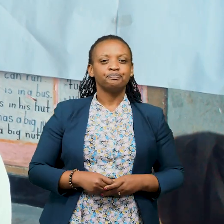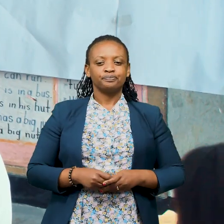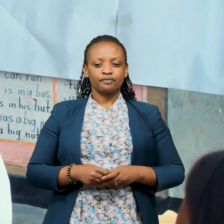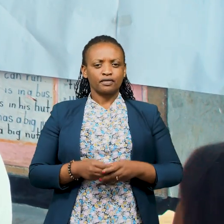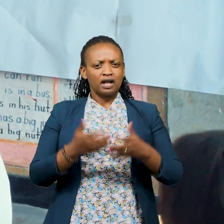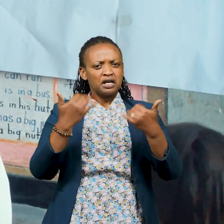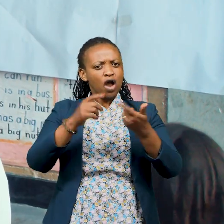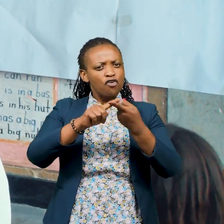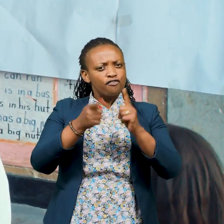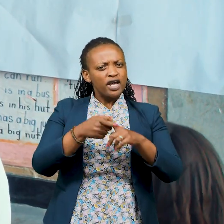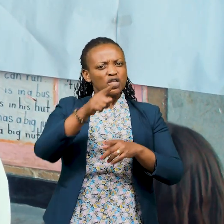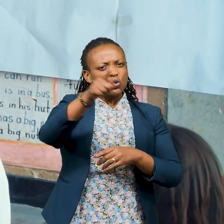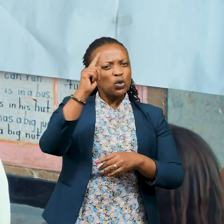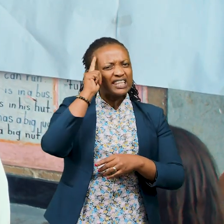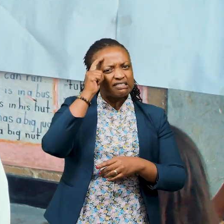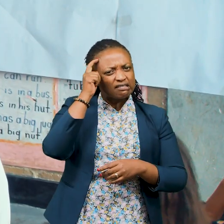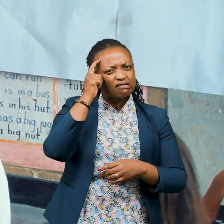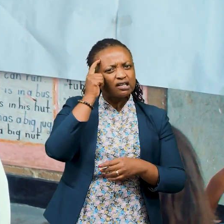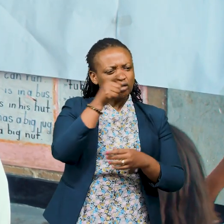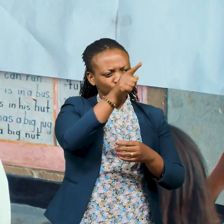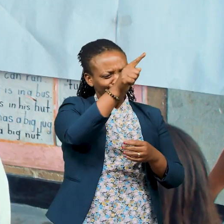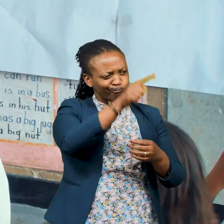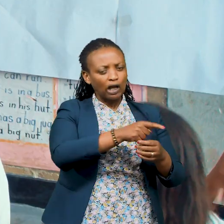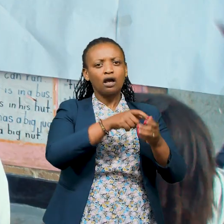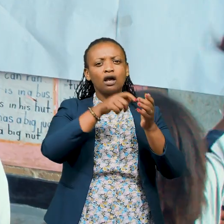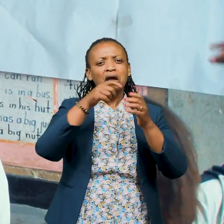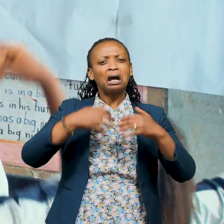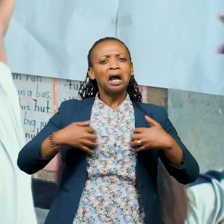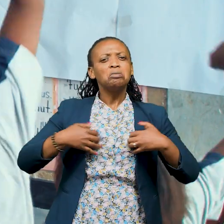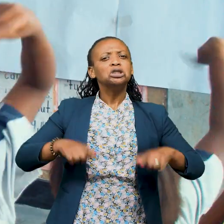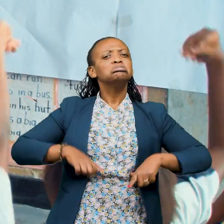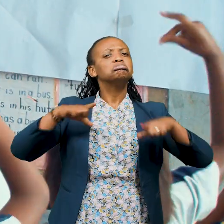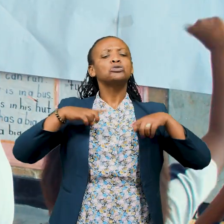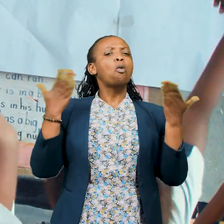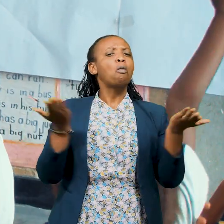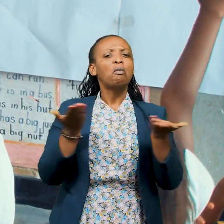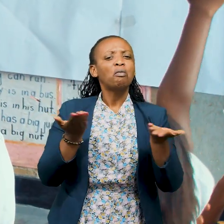you think those animals live?